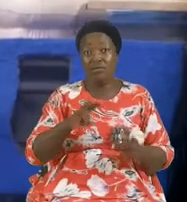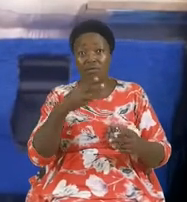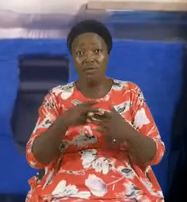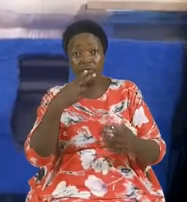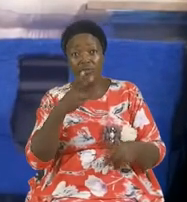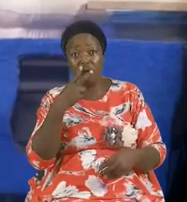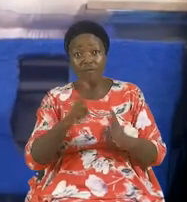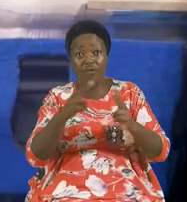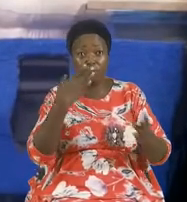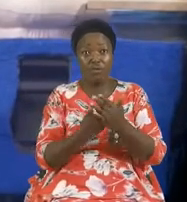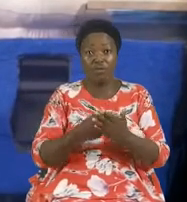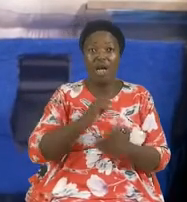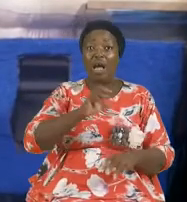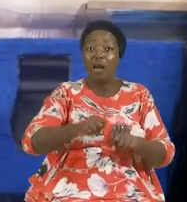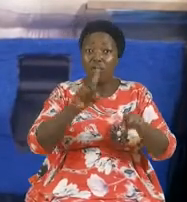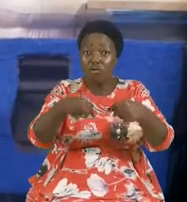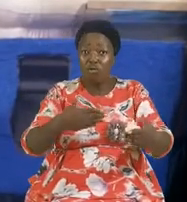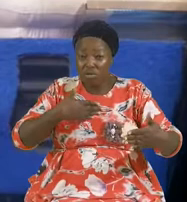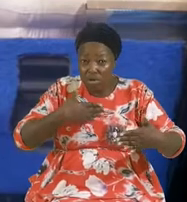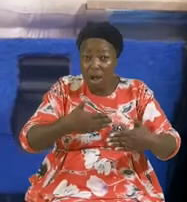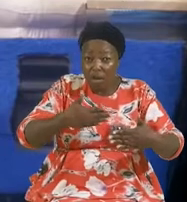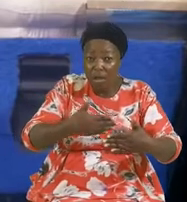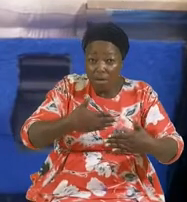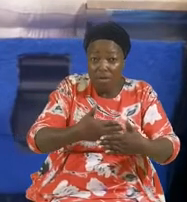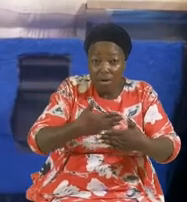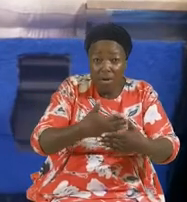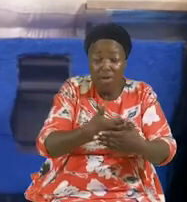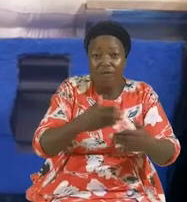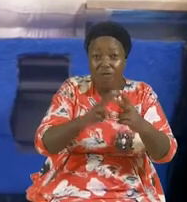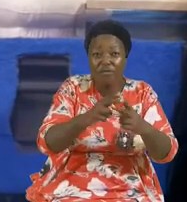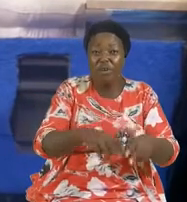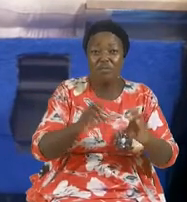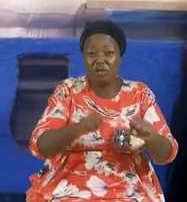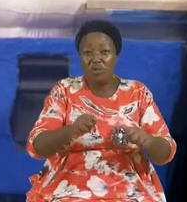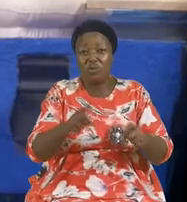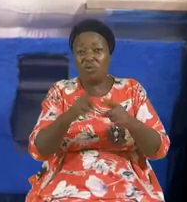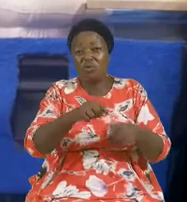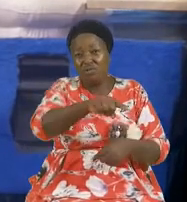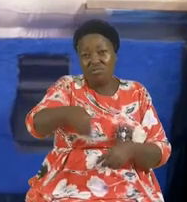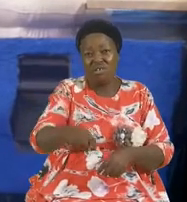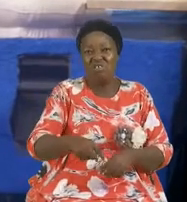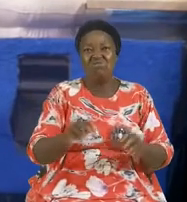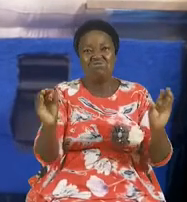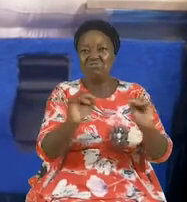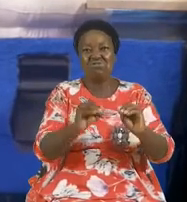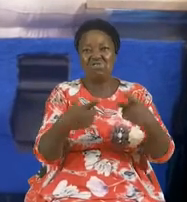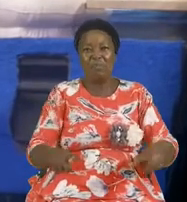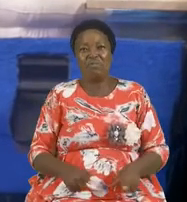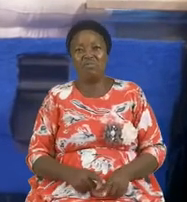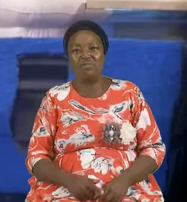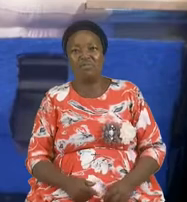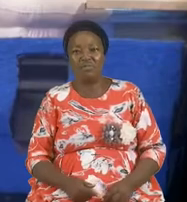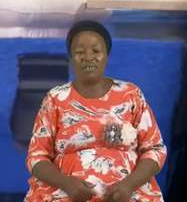drive? Oh, he said, I'm so good, I can get near as possible to the